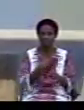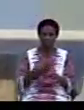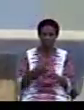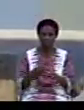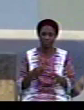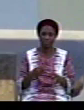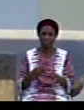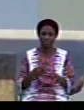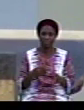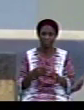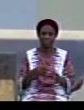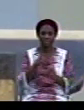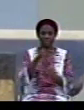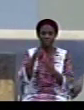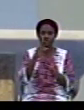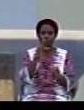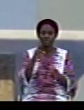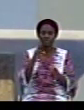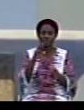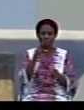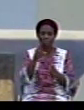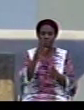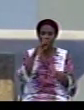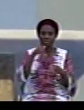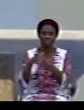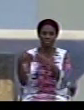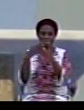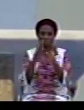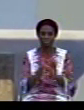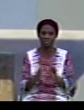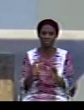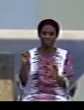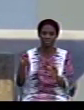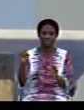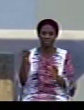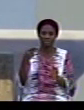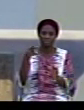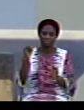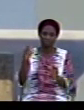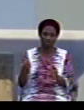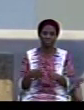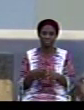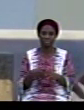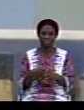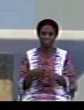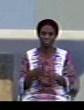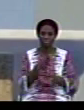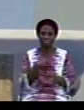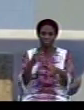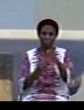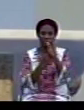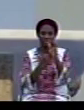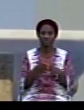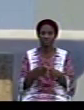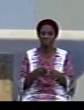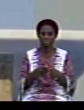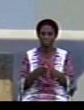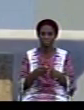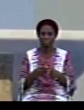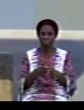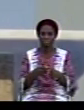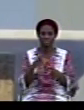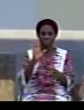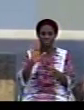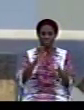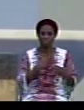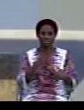when you are in leadership and fathers like that are in support, your heart will be at rest. I